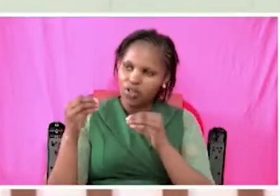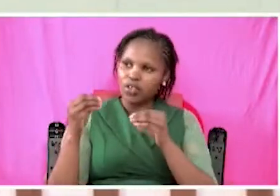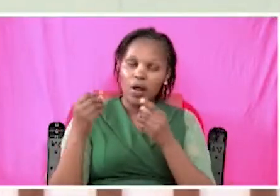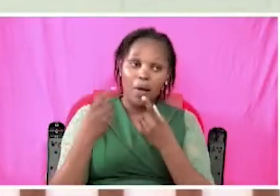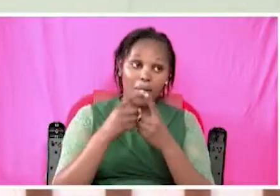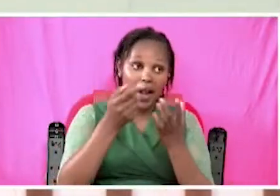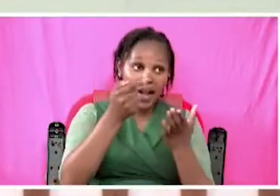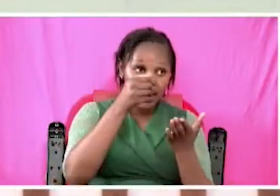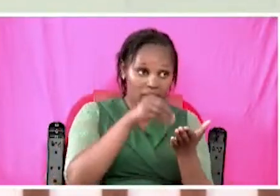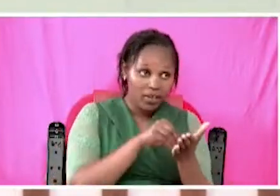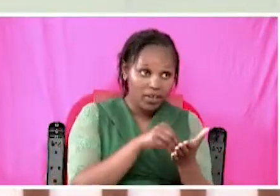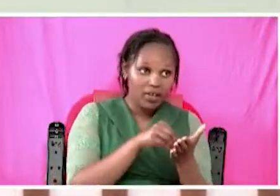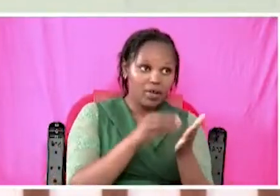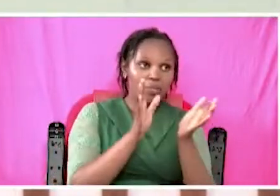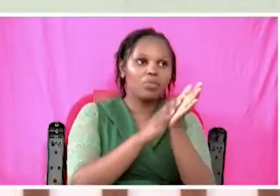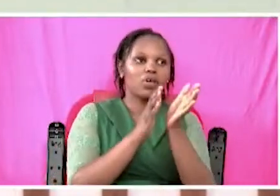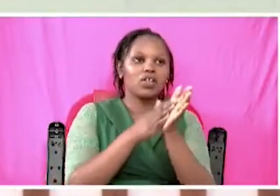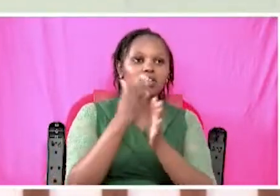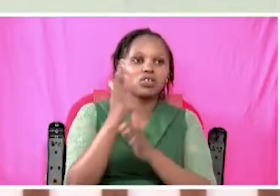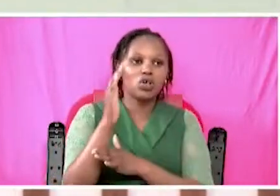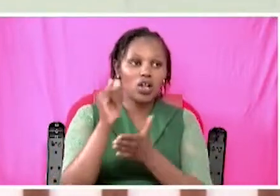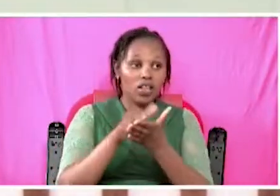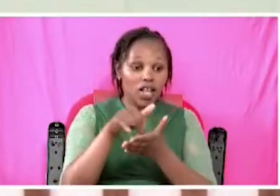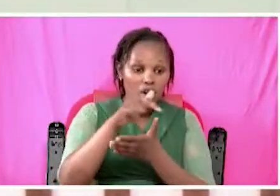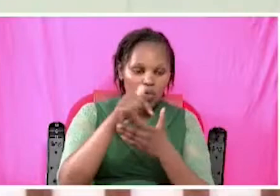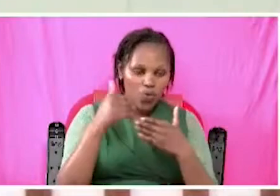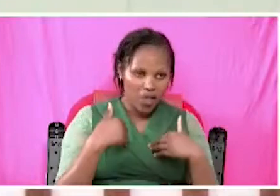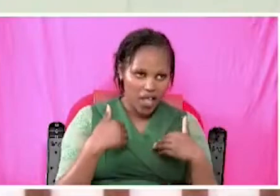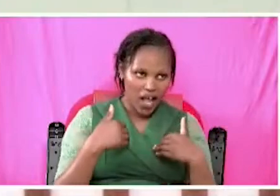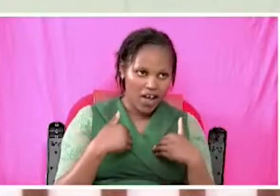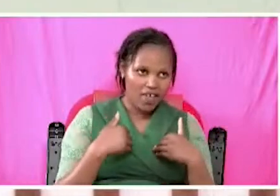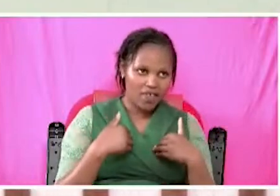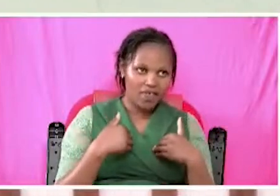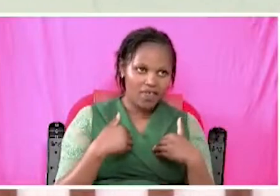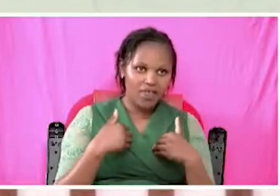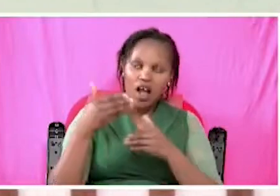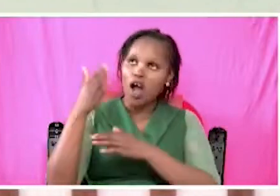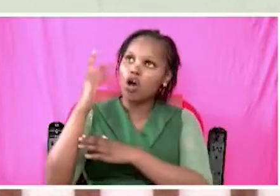again, praise God that we have a gracious God who